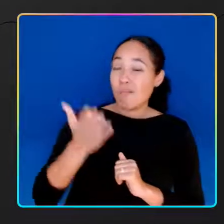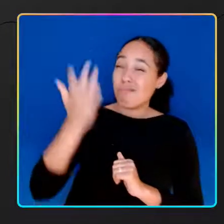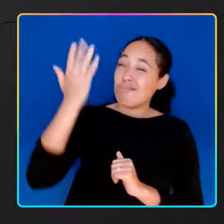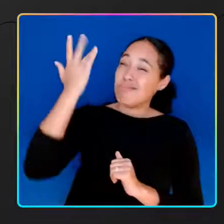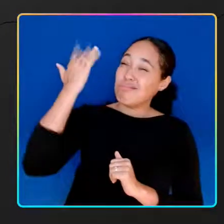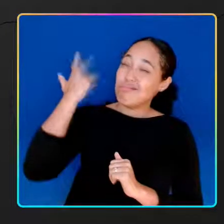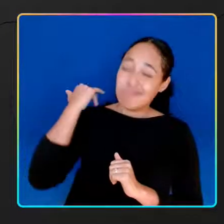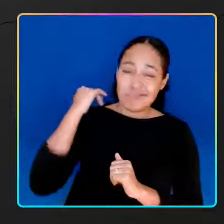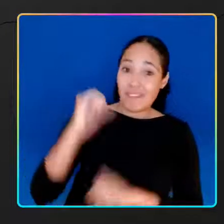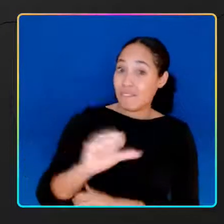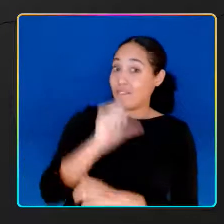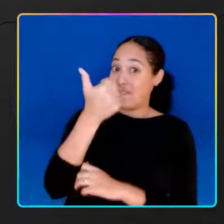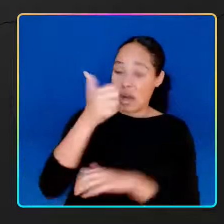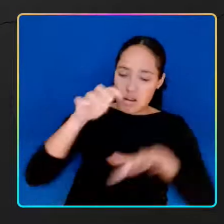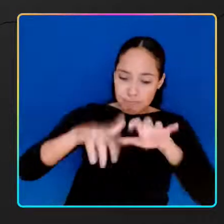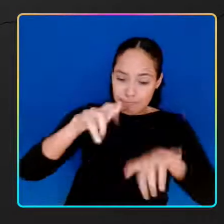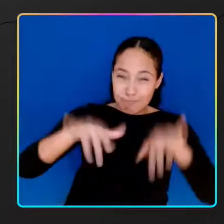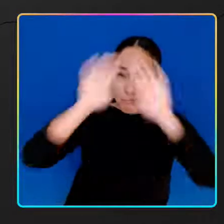remember?